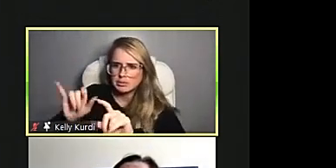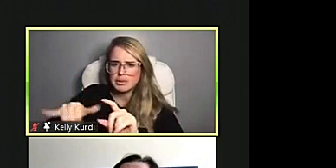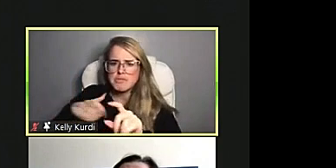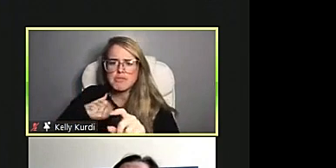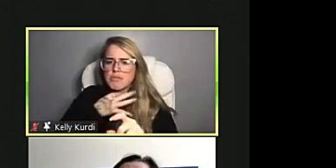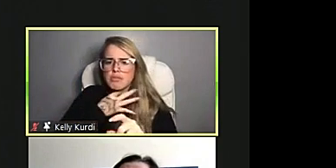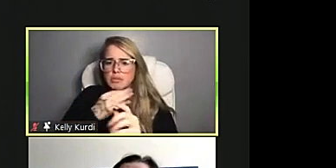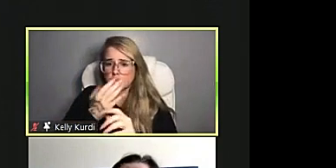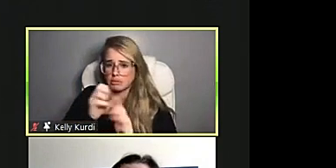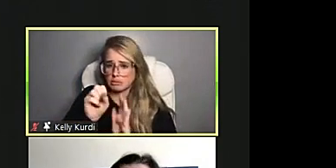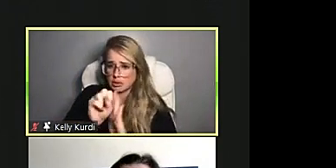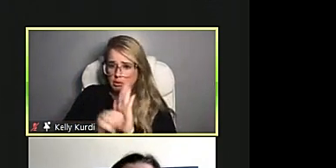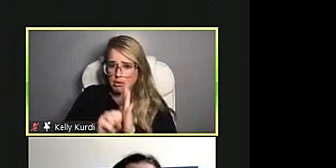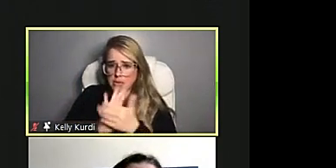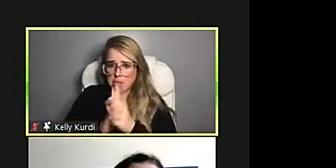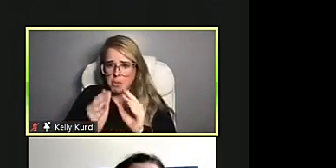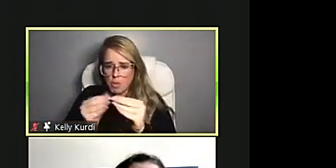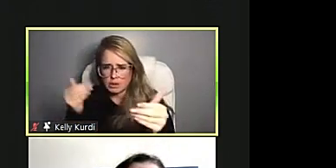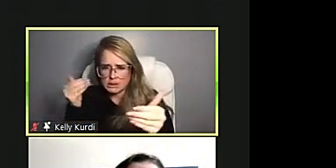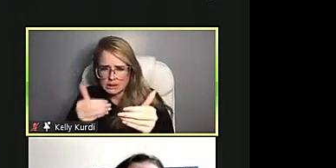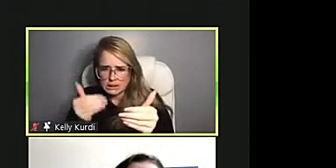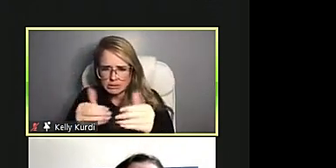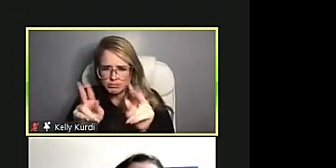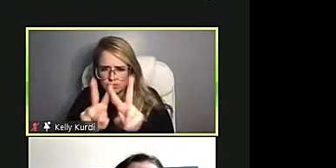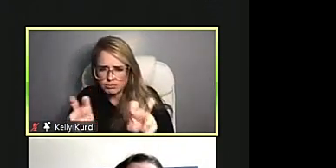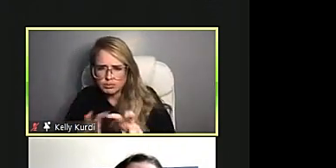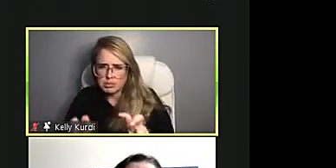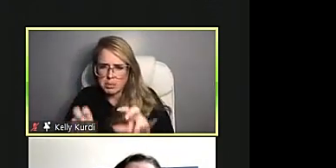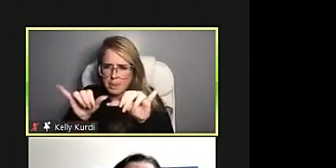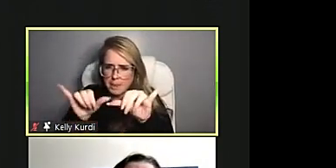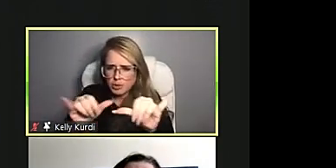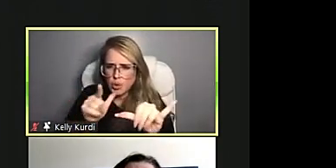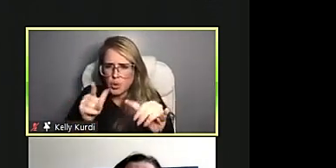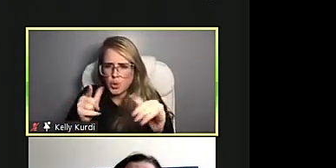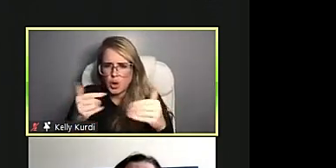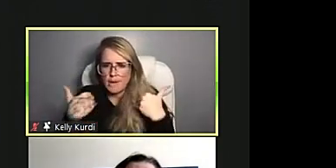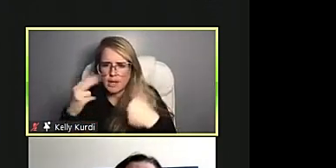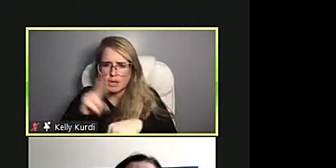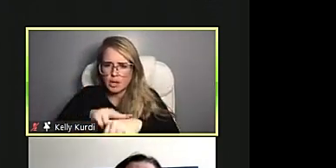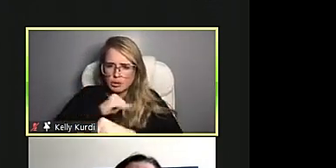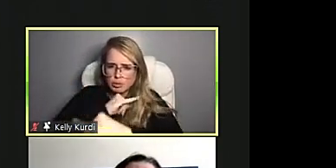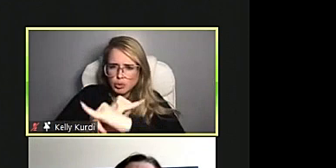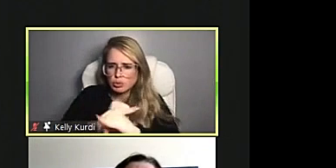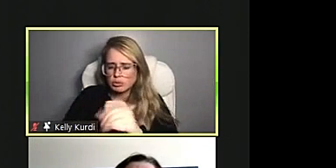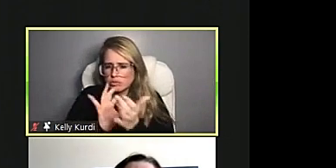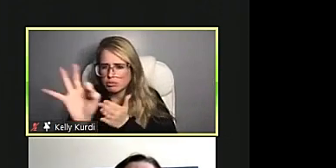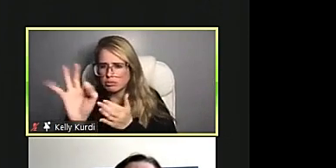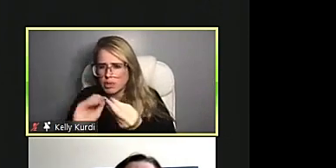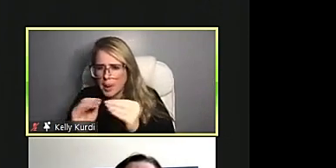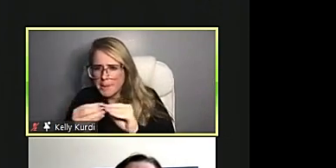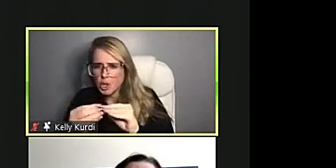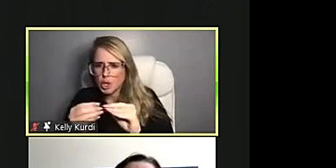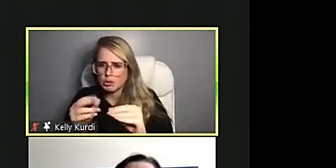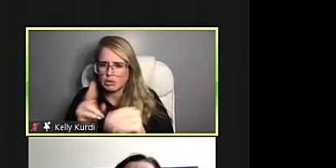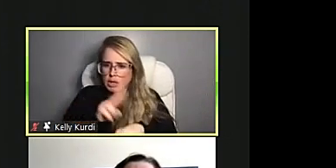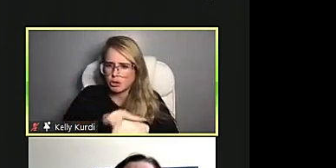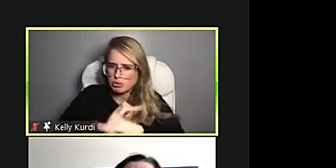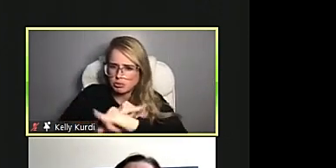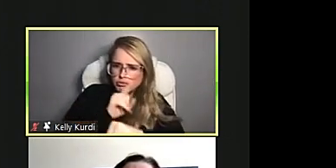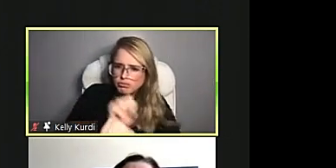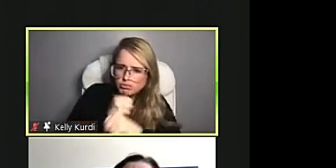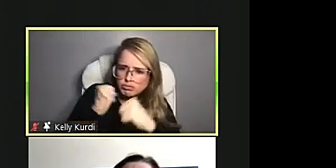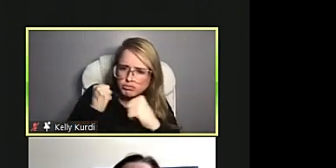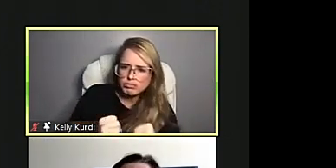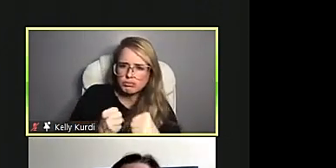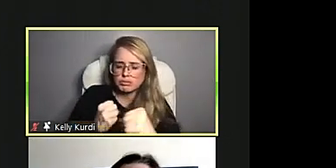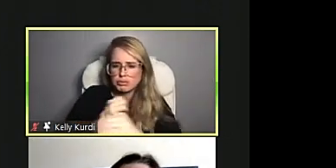the state gotten any closer to being able to measure, or quantify how robust natural immunity is from the